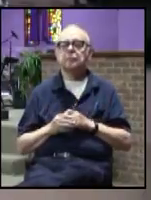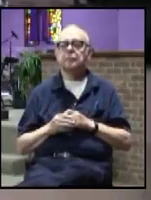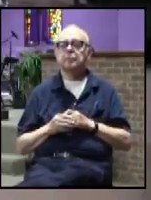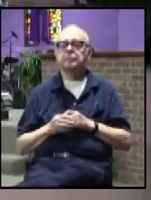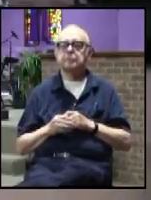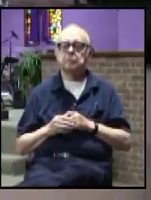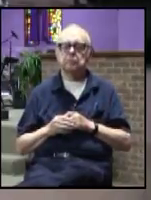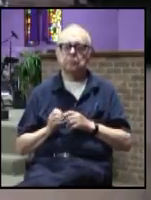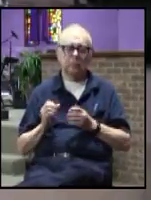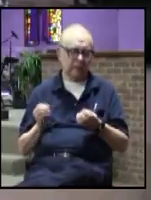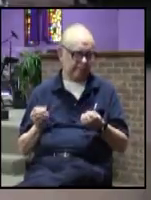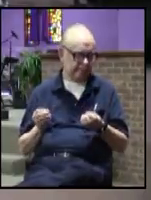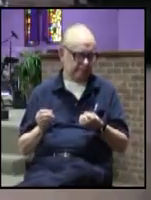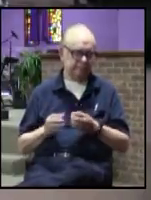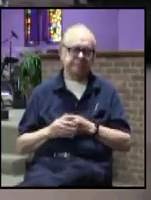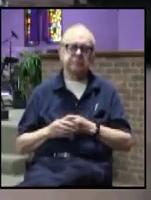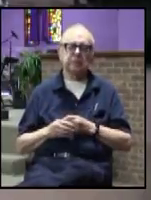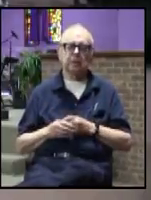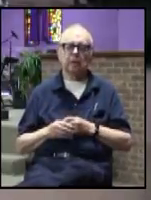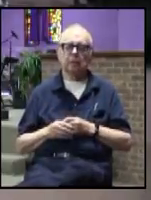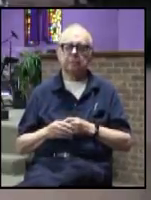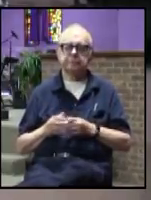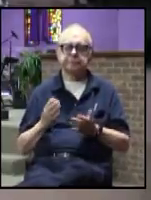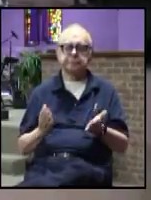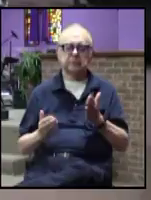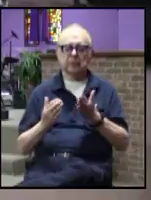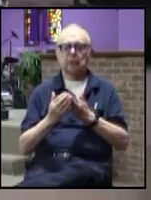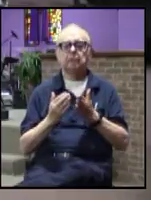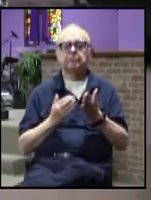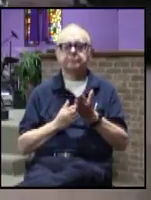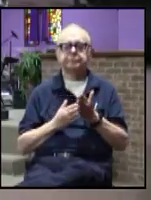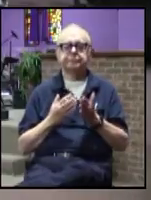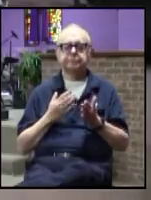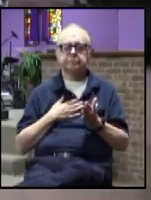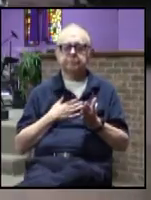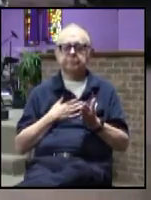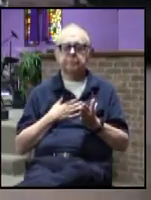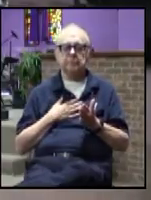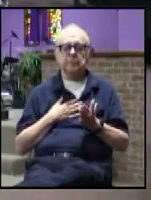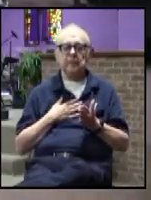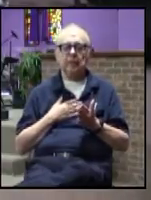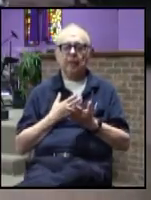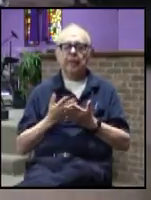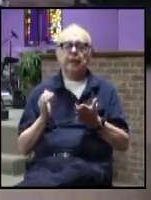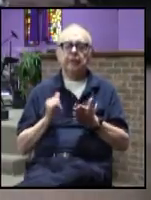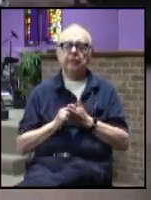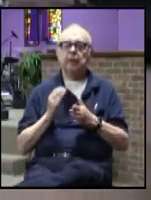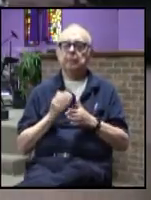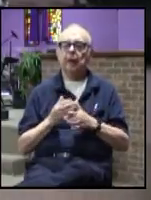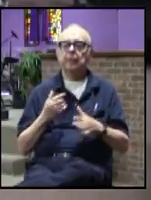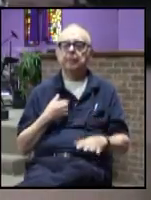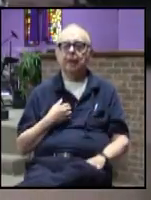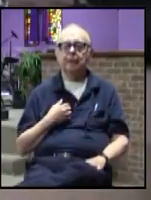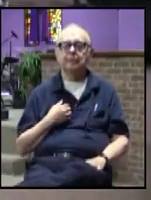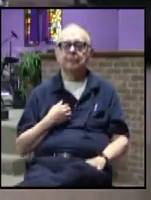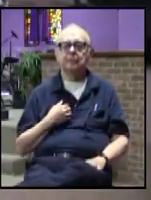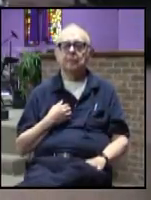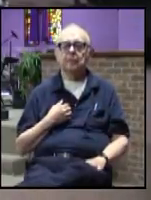okay? So, I made a list of my pet peeves.